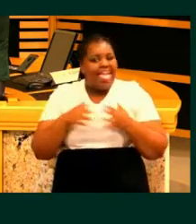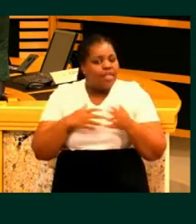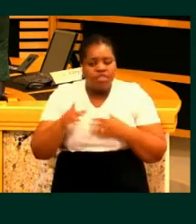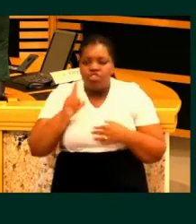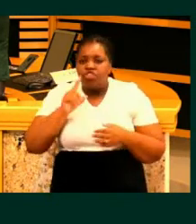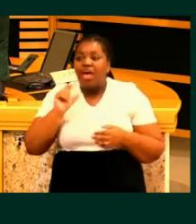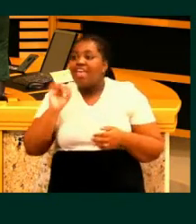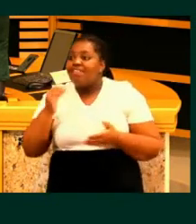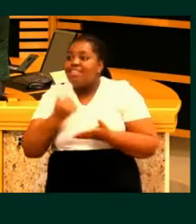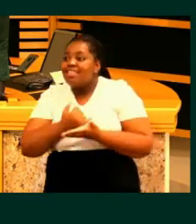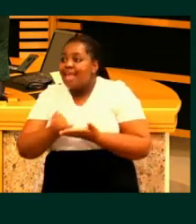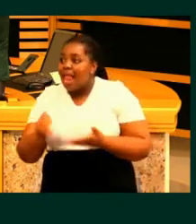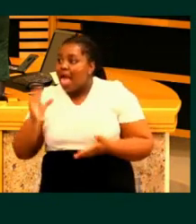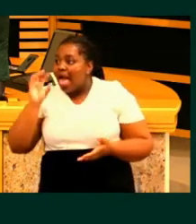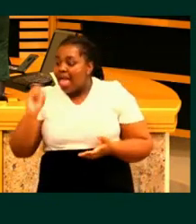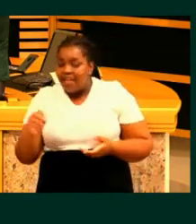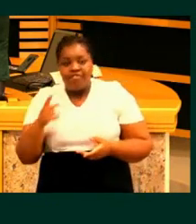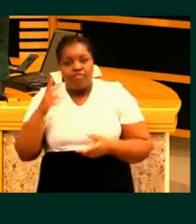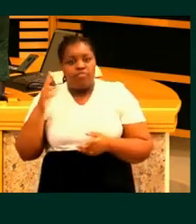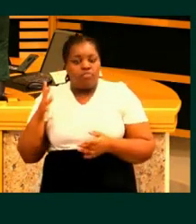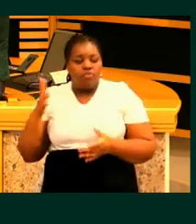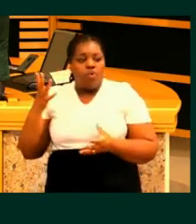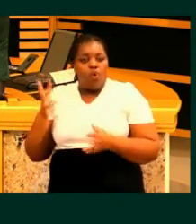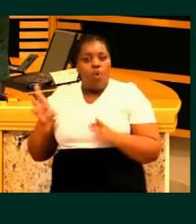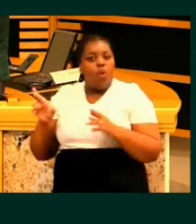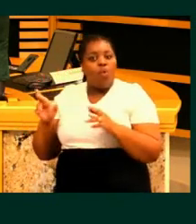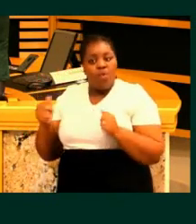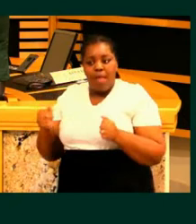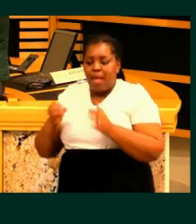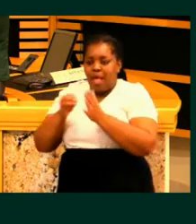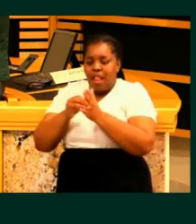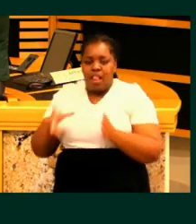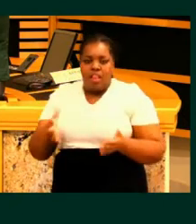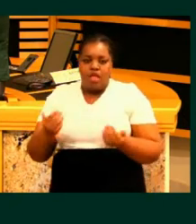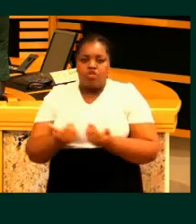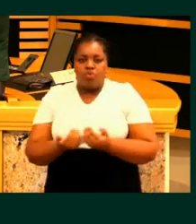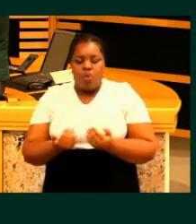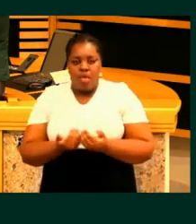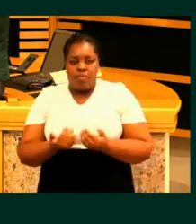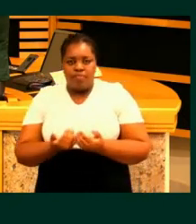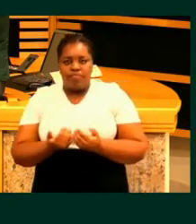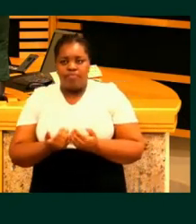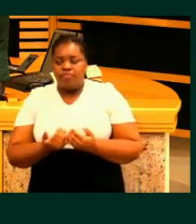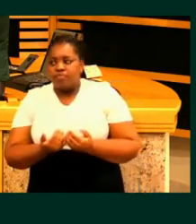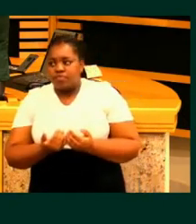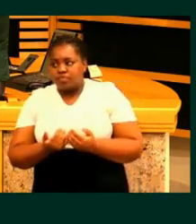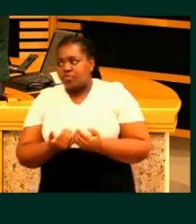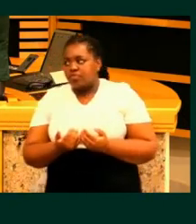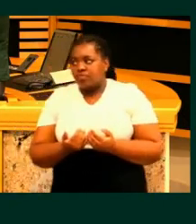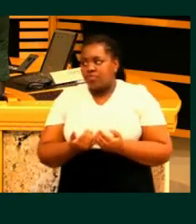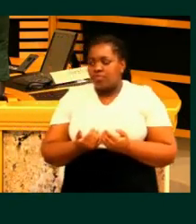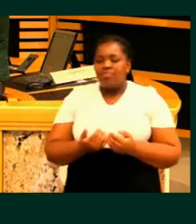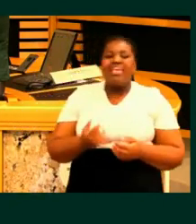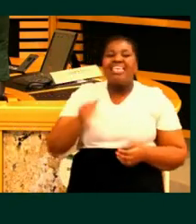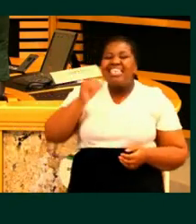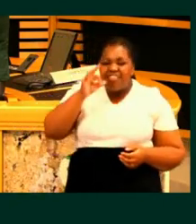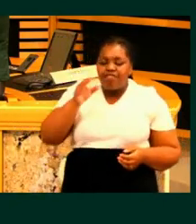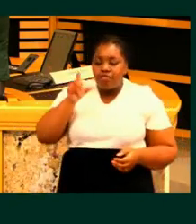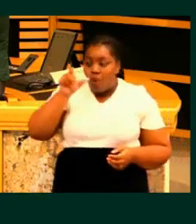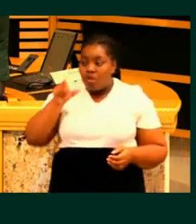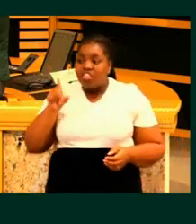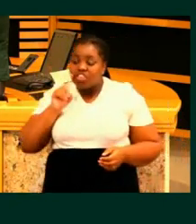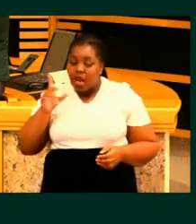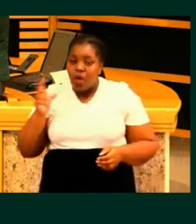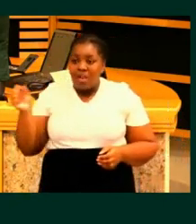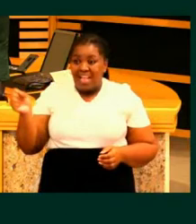having a sexual relationship with the learner of the school where he or is employed